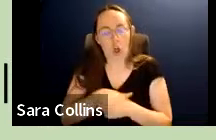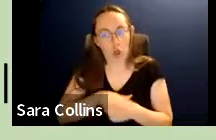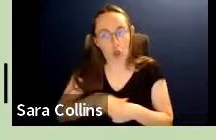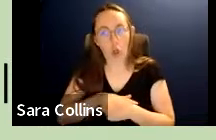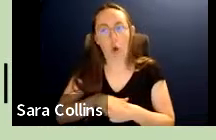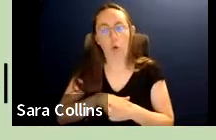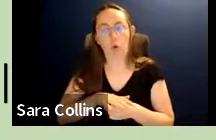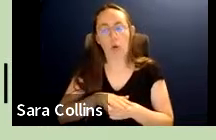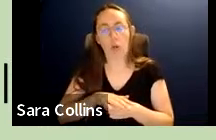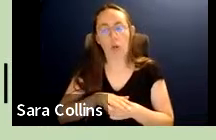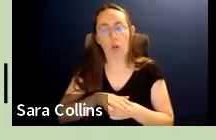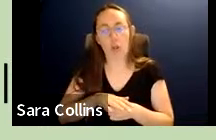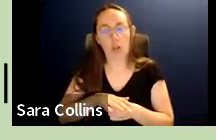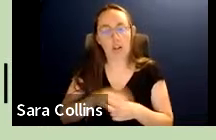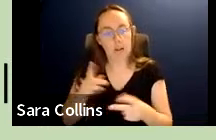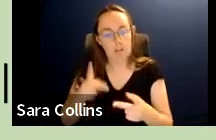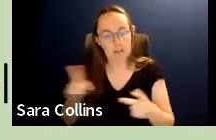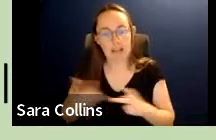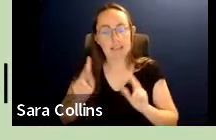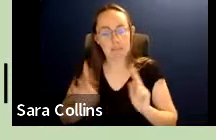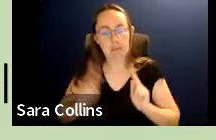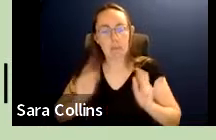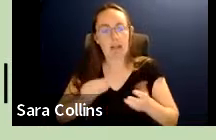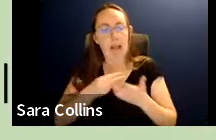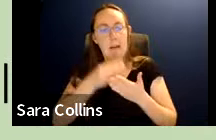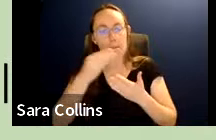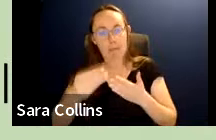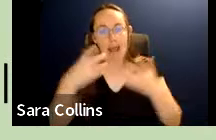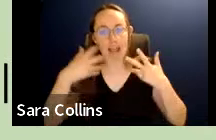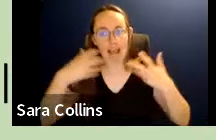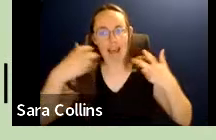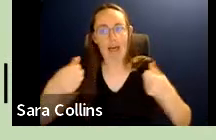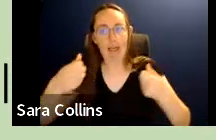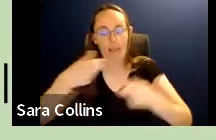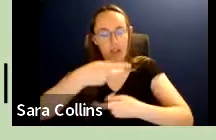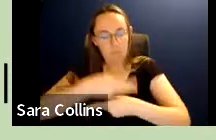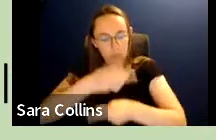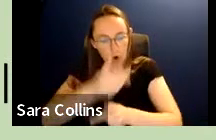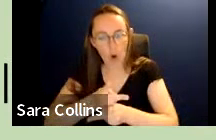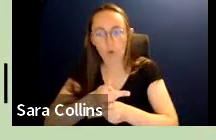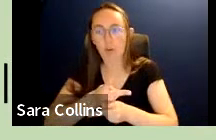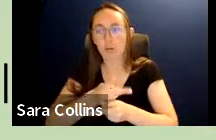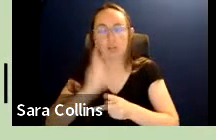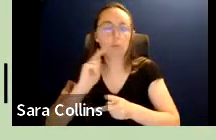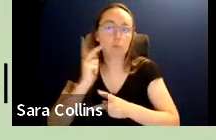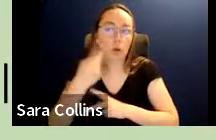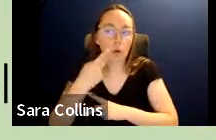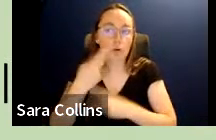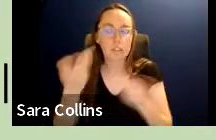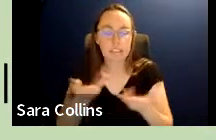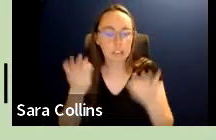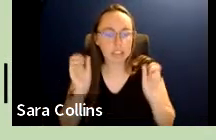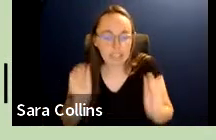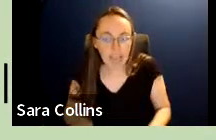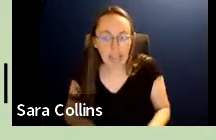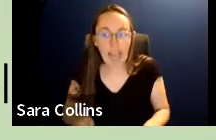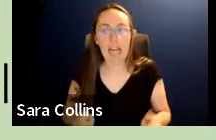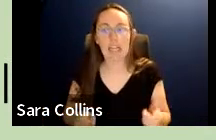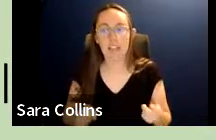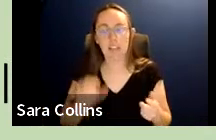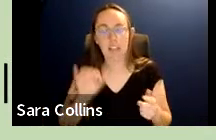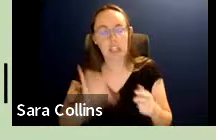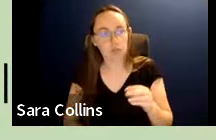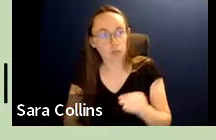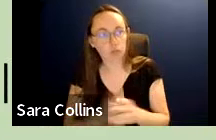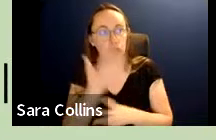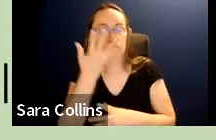for healthy produce that's grown with really good, sound ecological practices, where if you're buying from